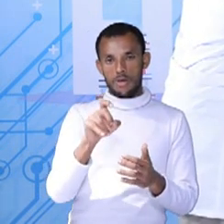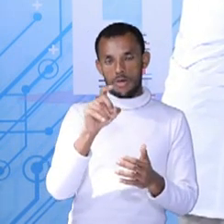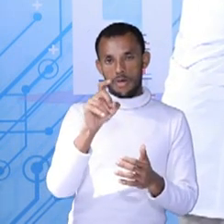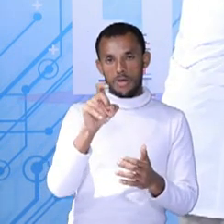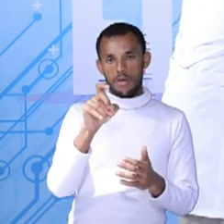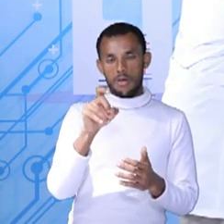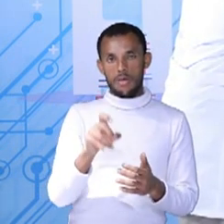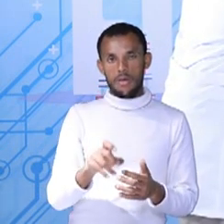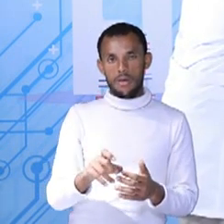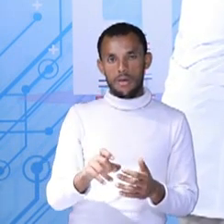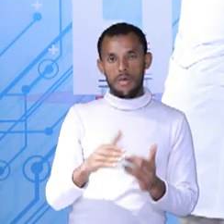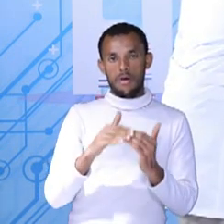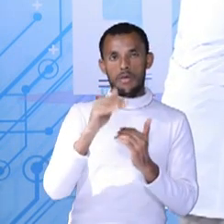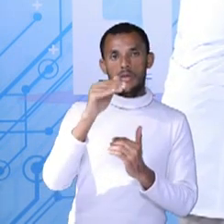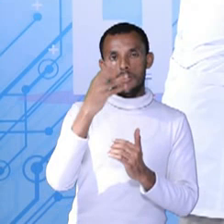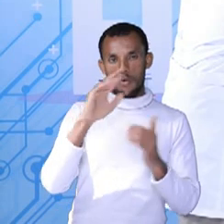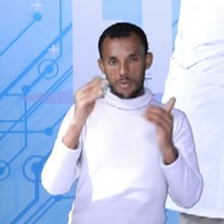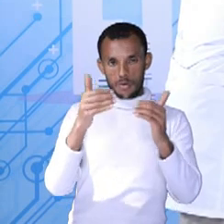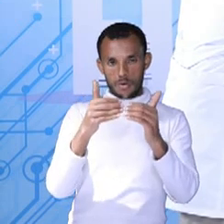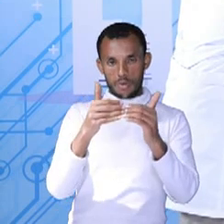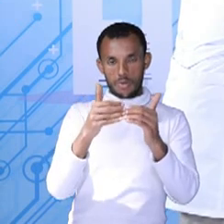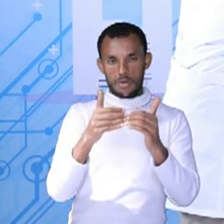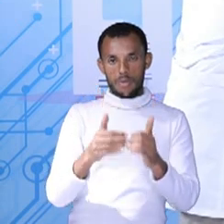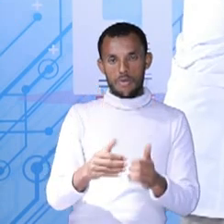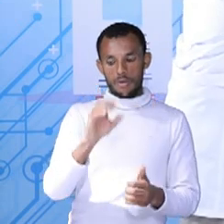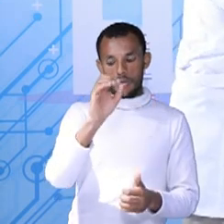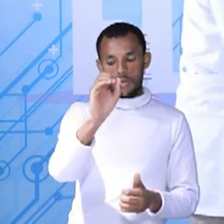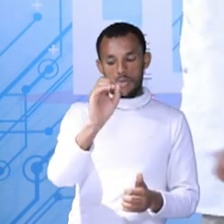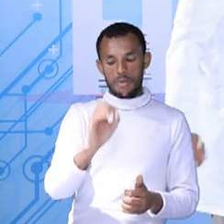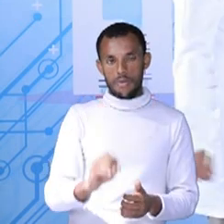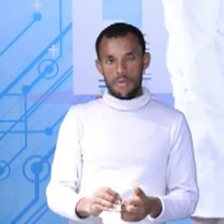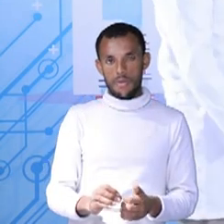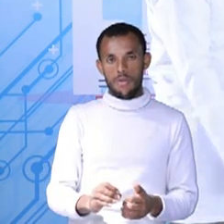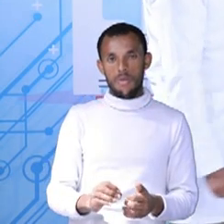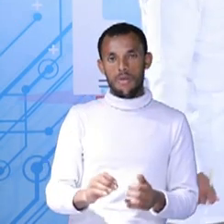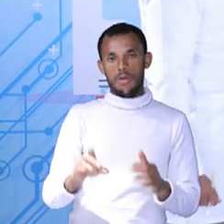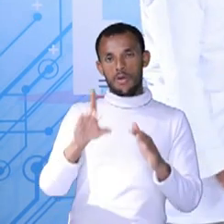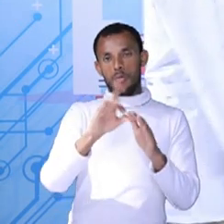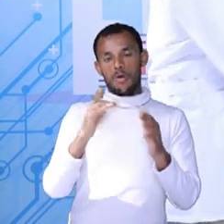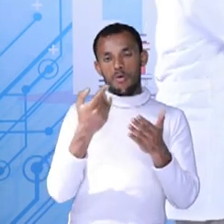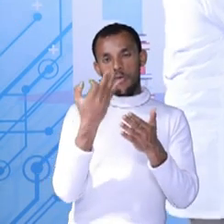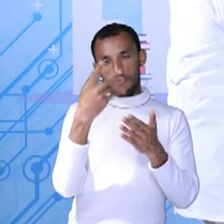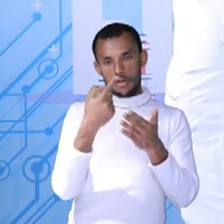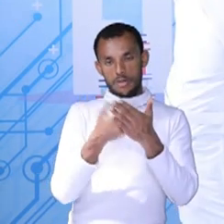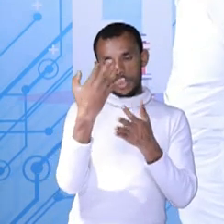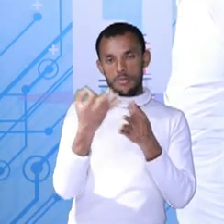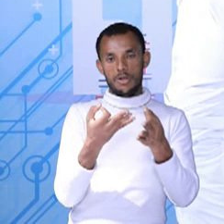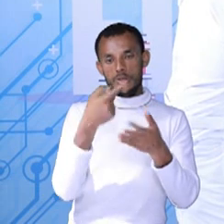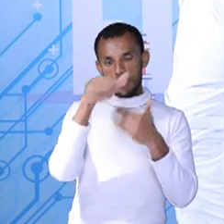for x greater than or equal to 0 in the domain of this expression.